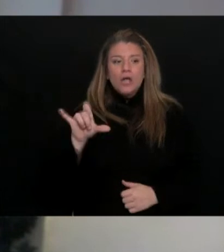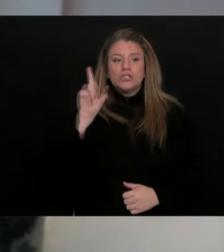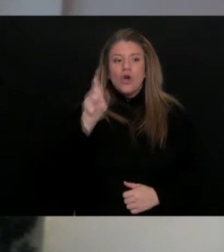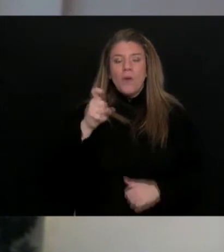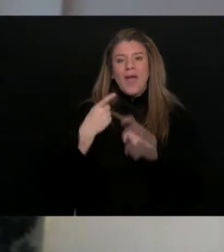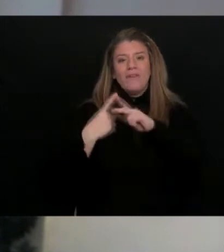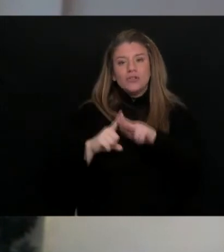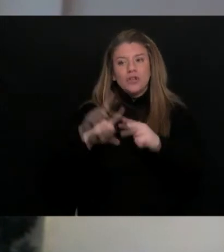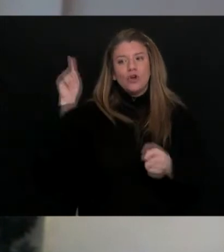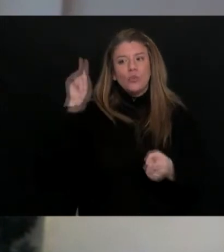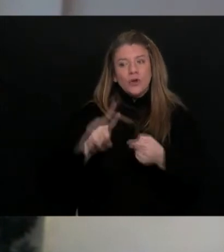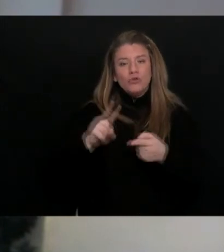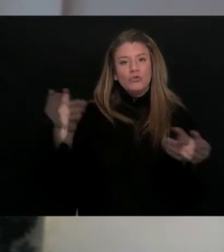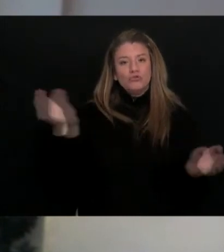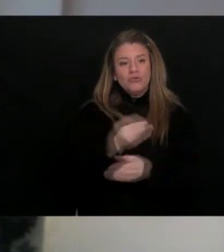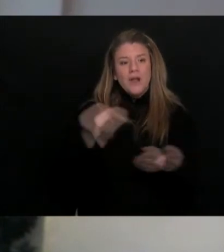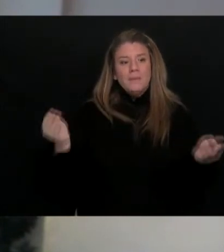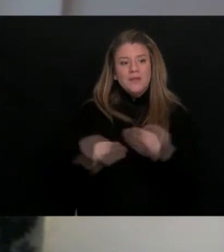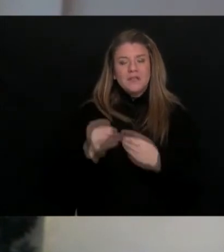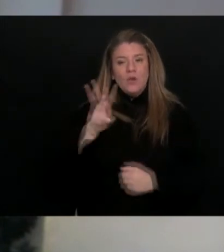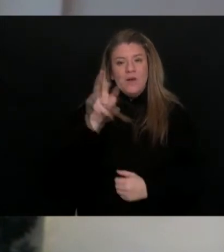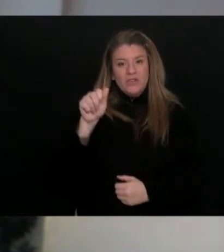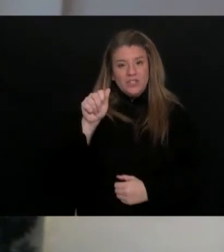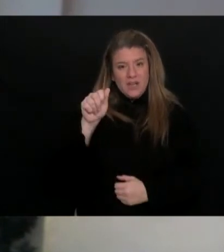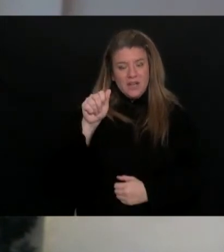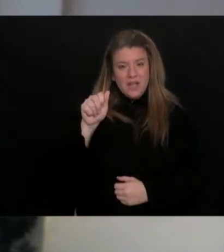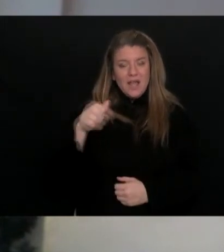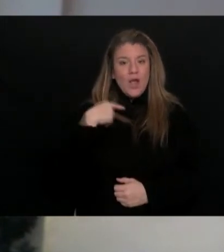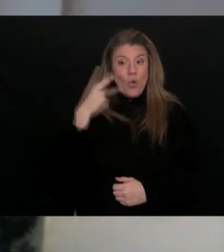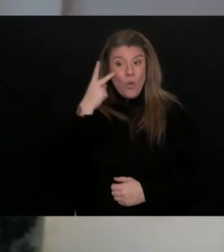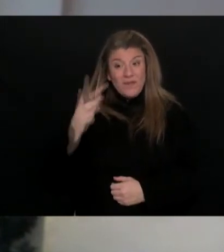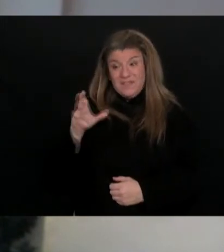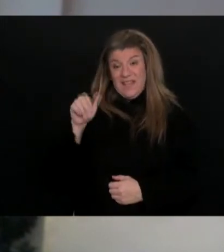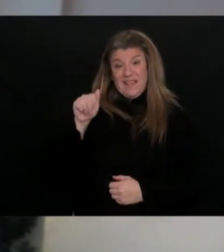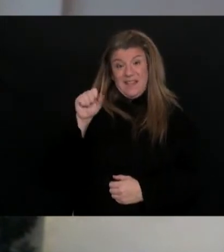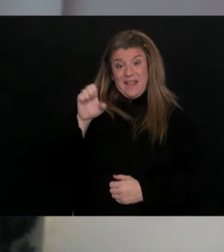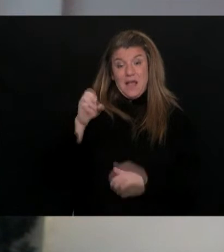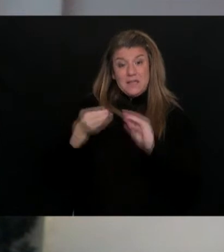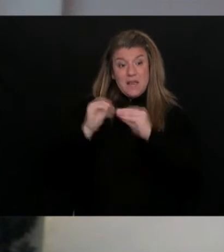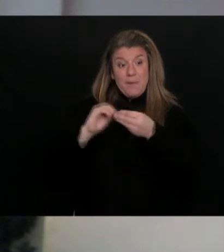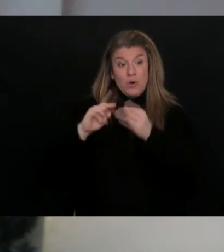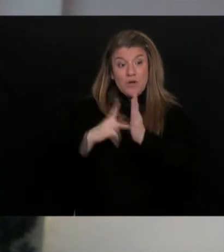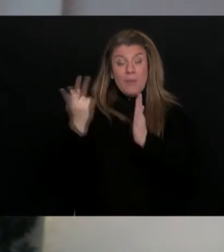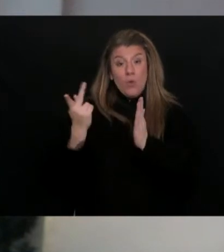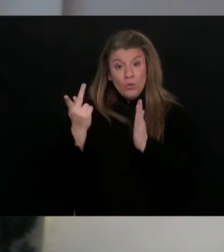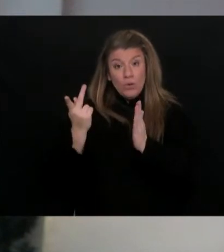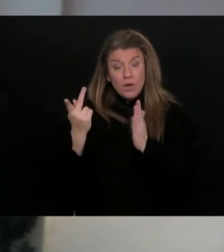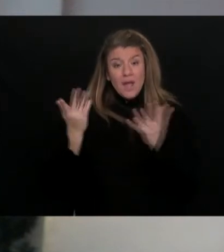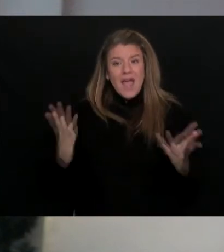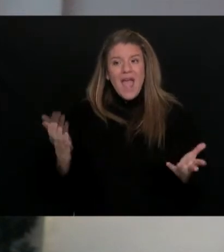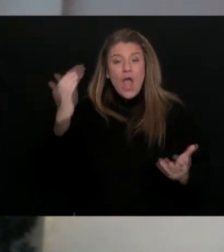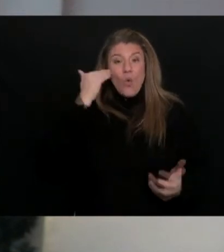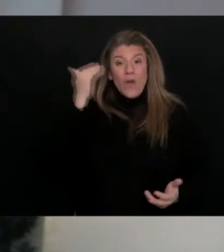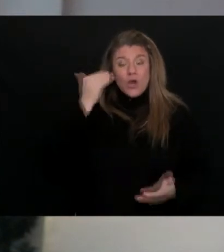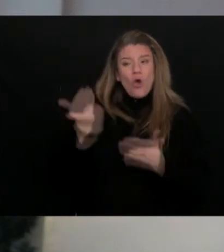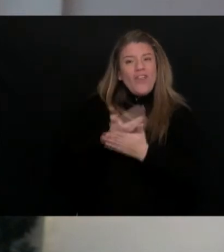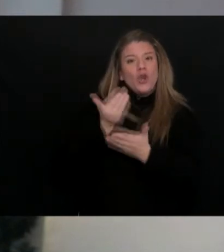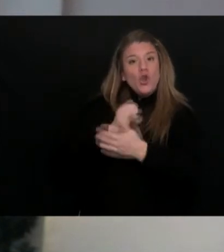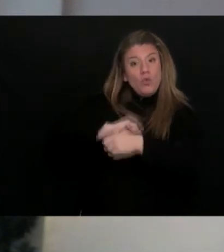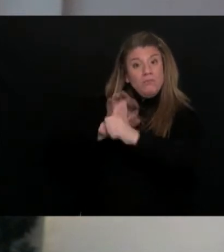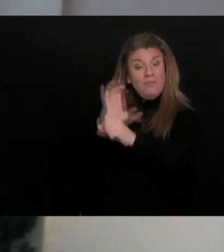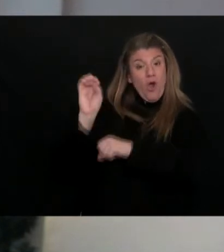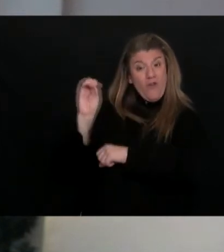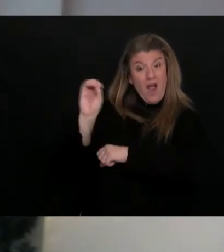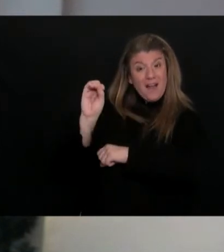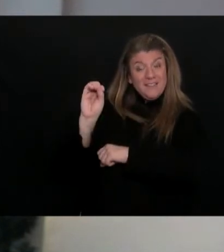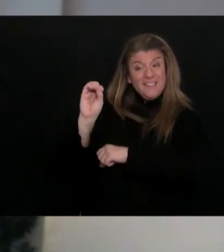reduce transmission in West Virginia. And we've seen our case rate about double. And we know that the Omicron variant is coming.